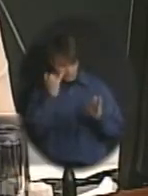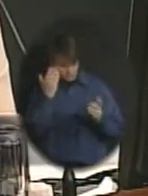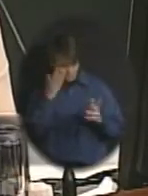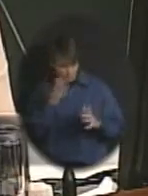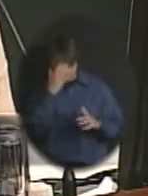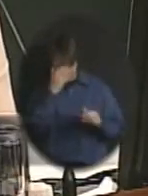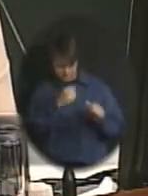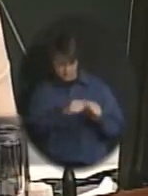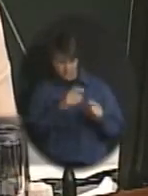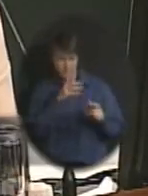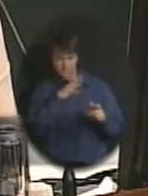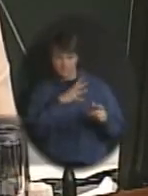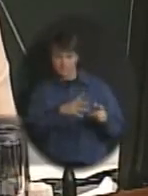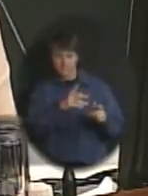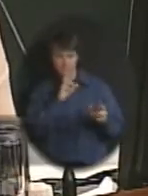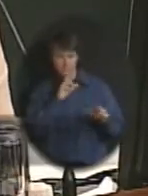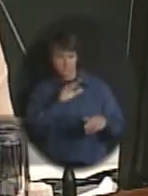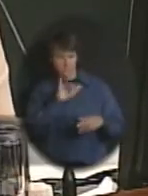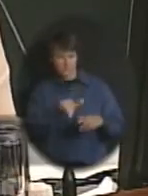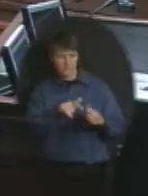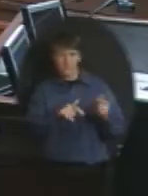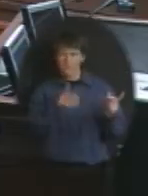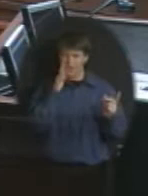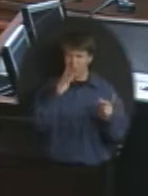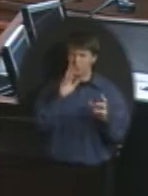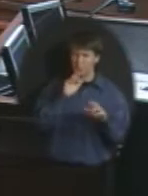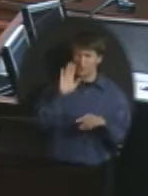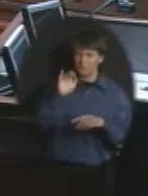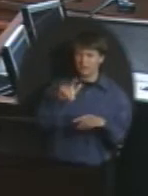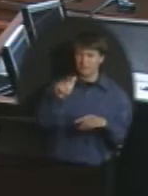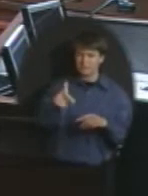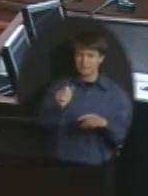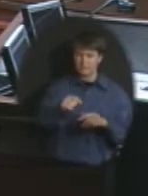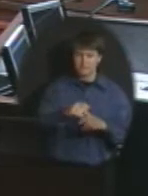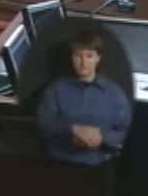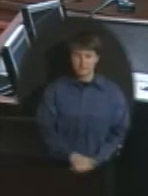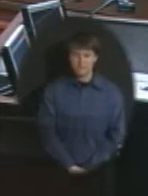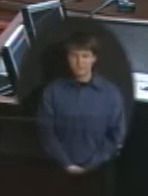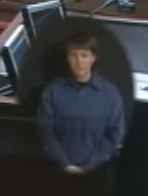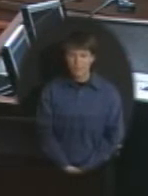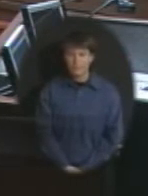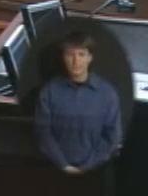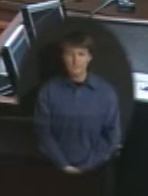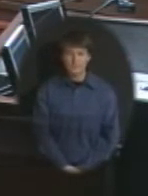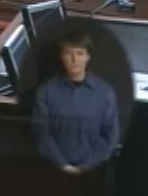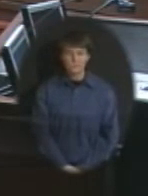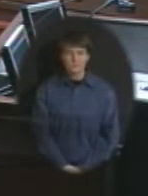from memory, yes, you can report to us back next time. I'll report back. Great, thank you.